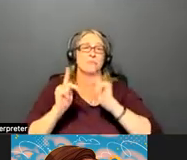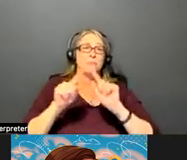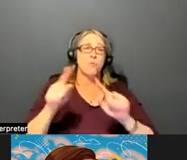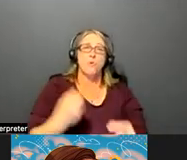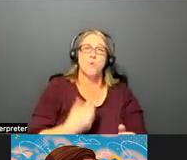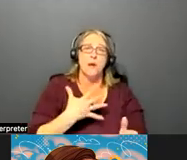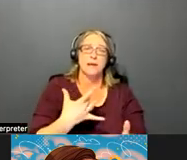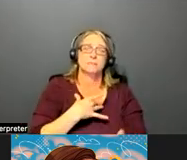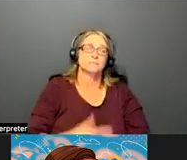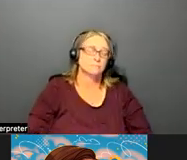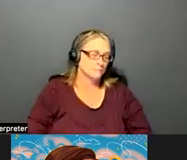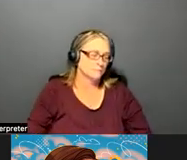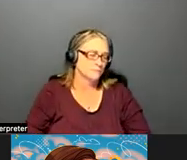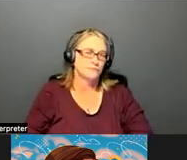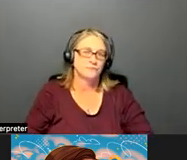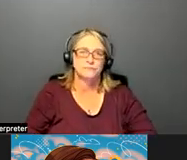me.